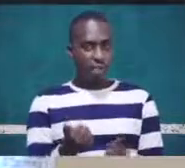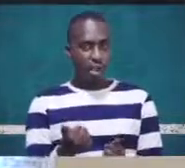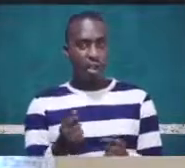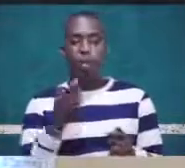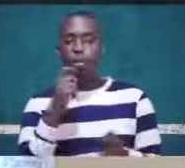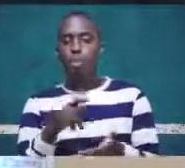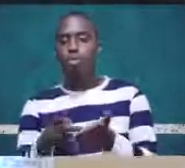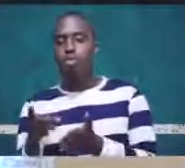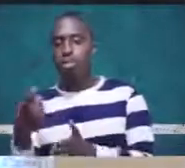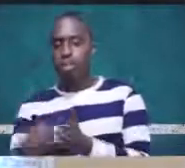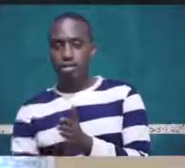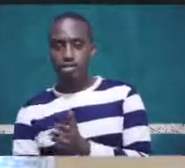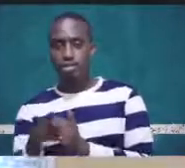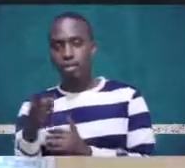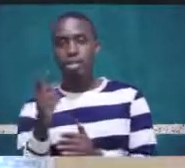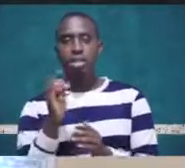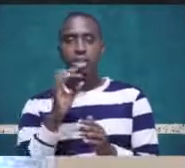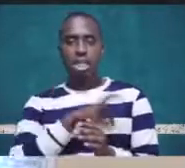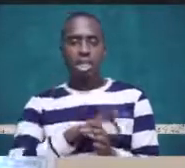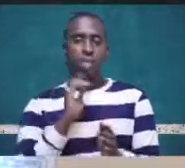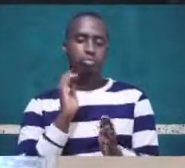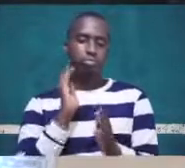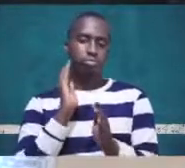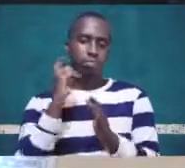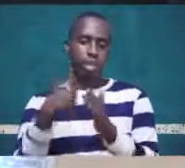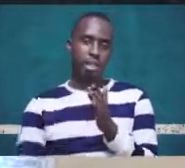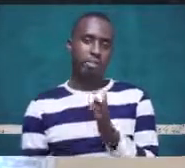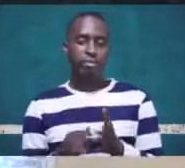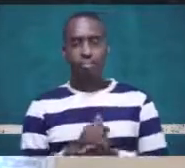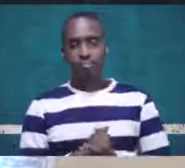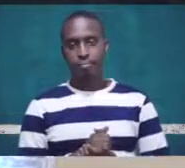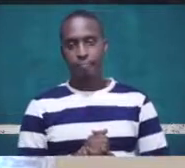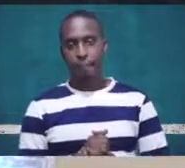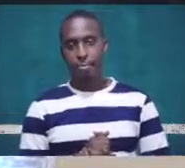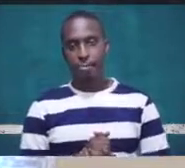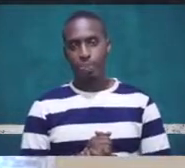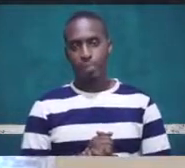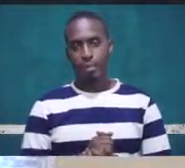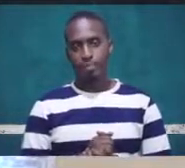need to pay. That's the income tax. This is the income tax.